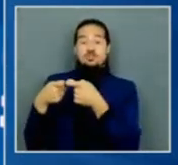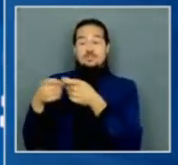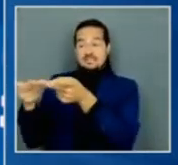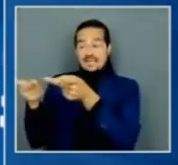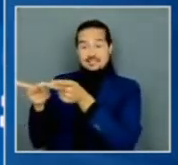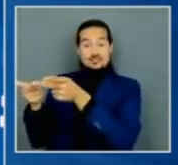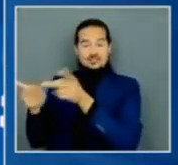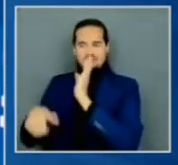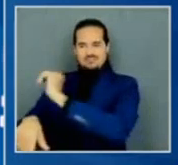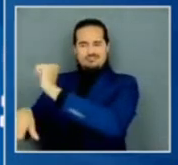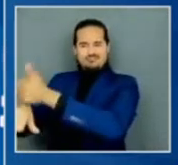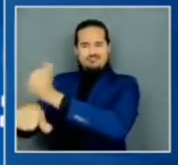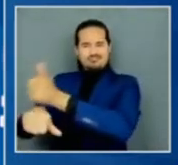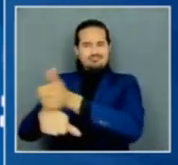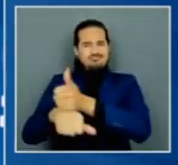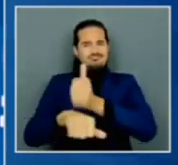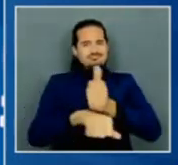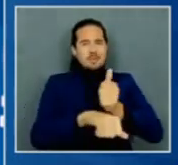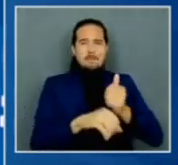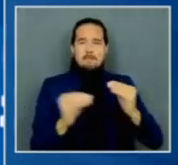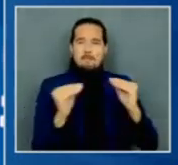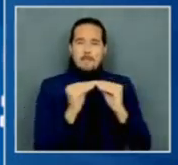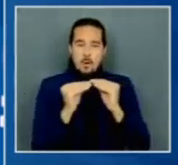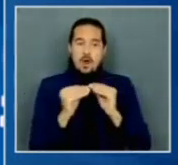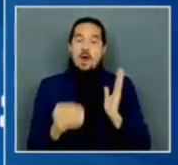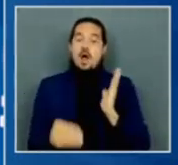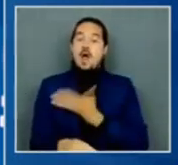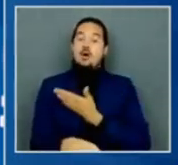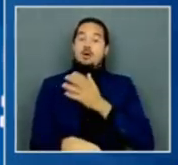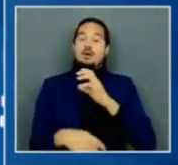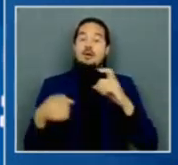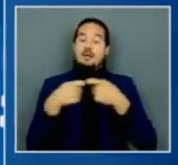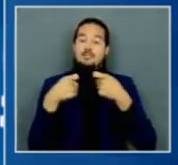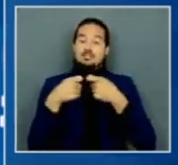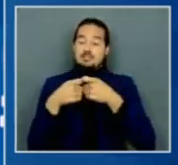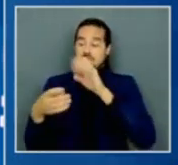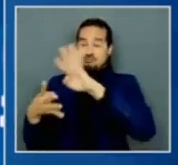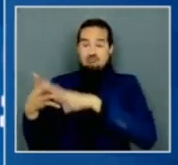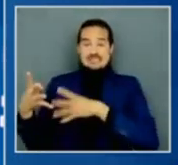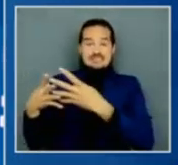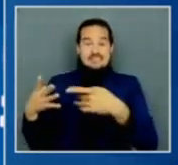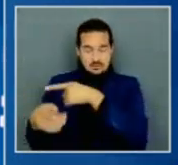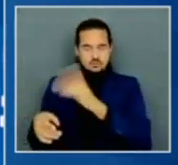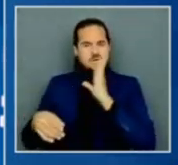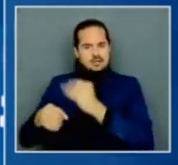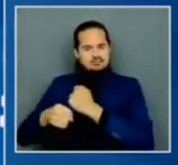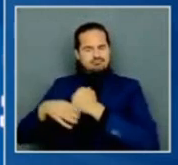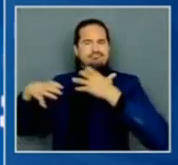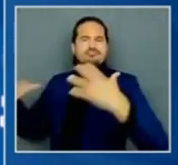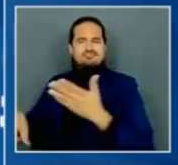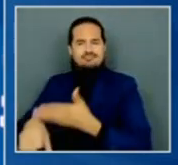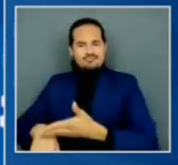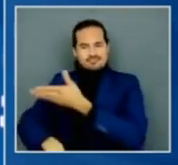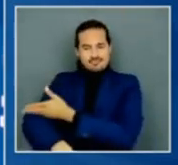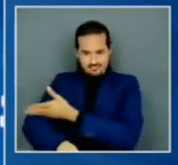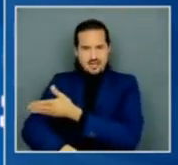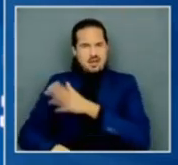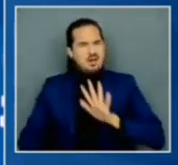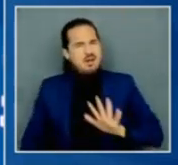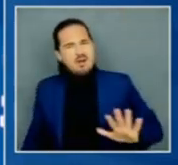clean vehicles, smart grid system, reducing energy consumption, and ushering in a clean energy economy all across